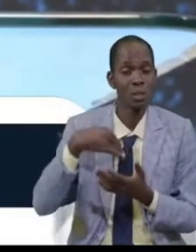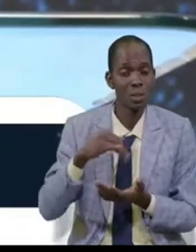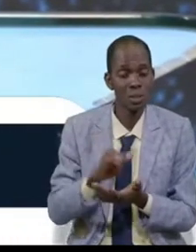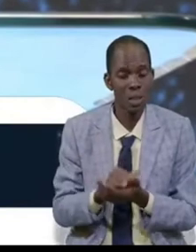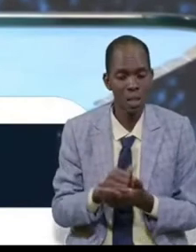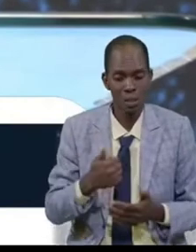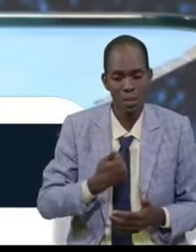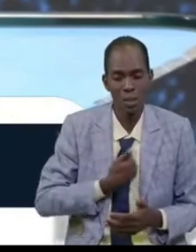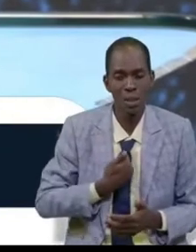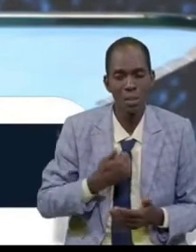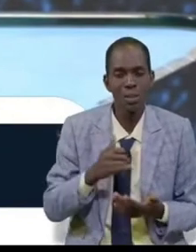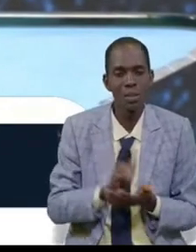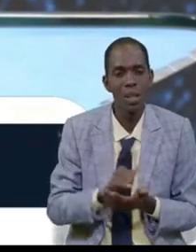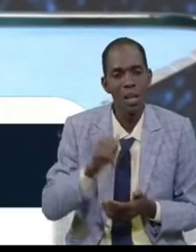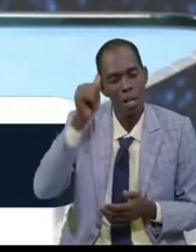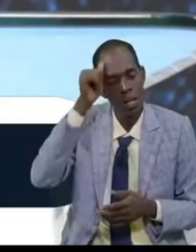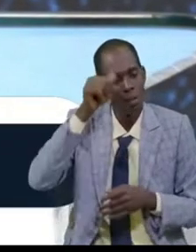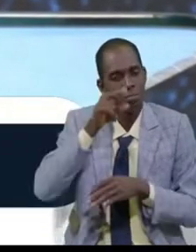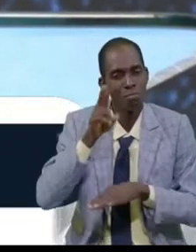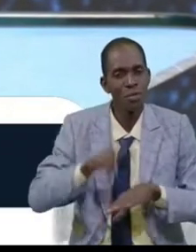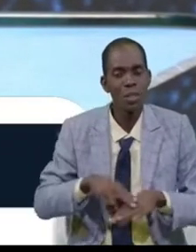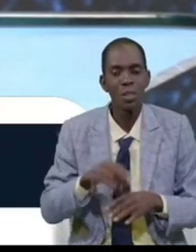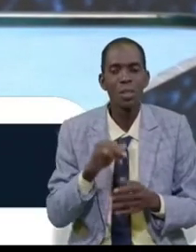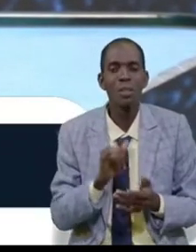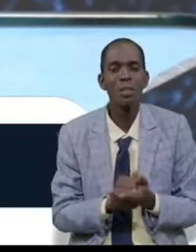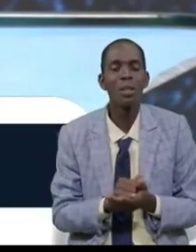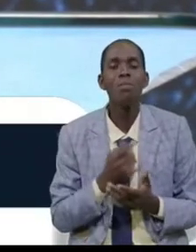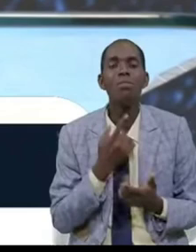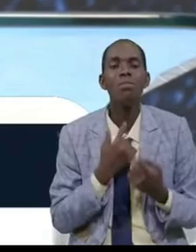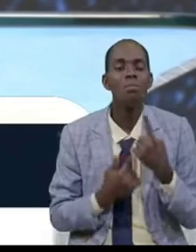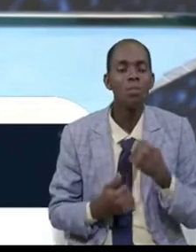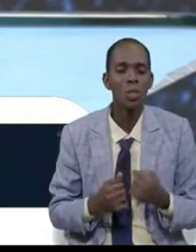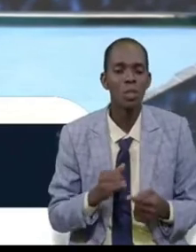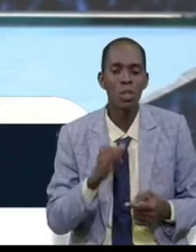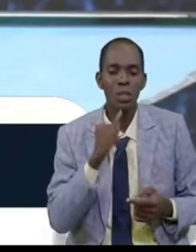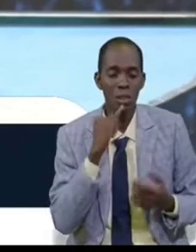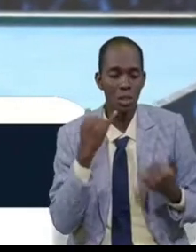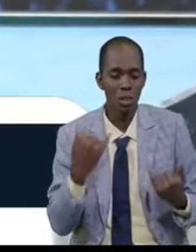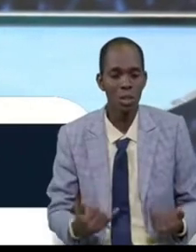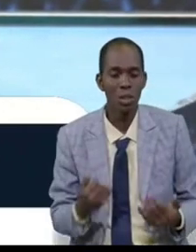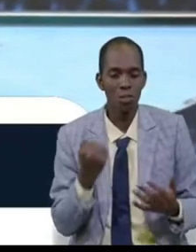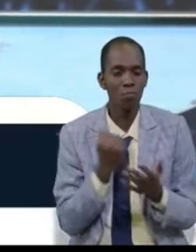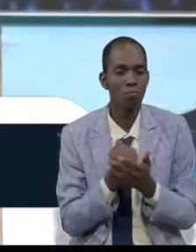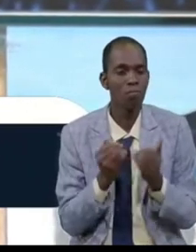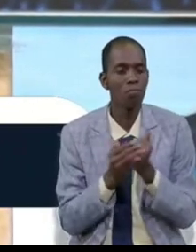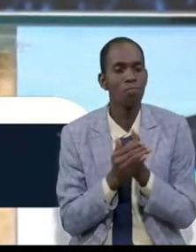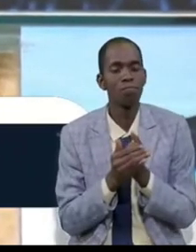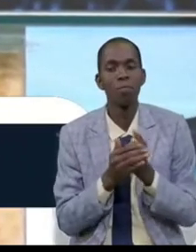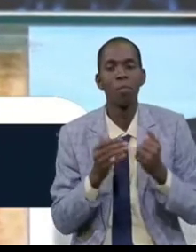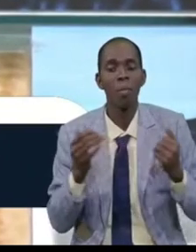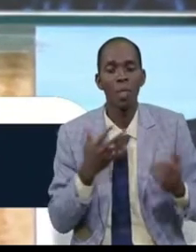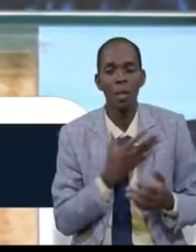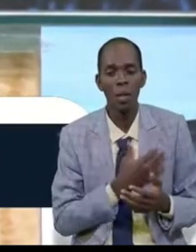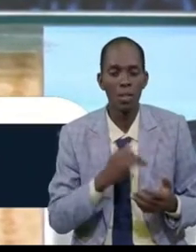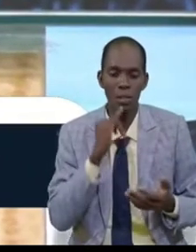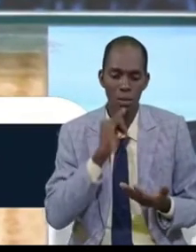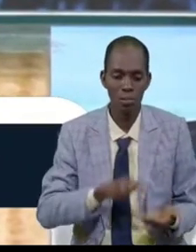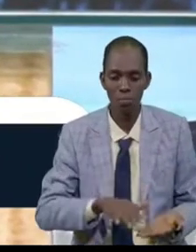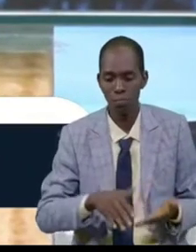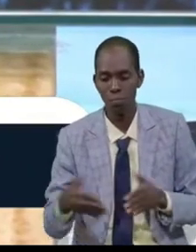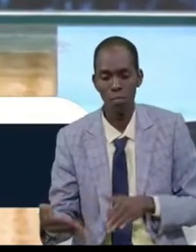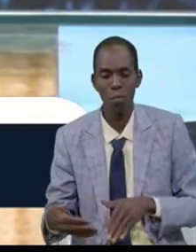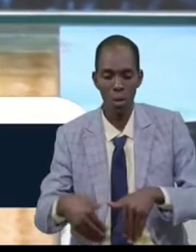self, that Adamic nature, that depravity is crucified and is dead and is buried. Then